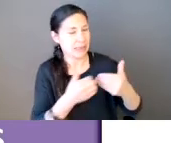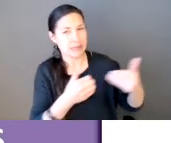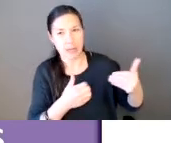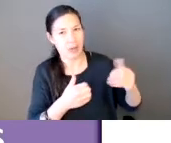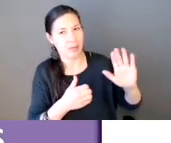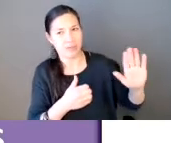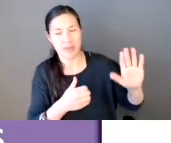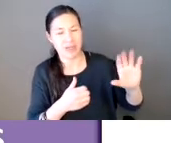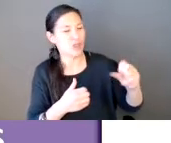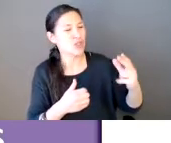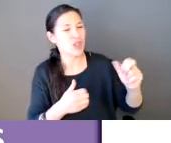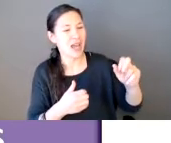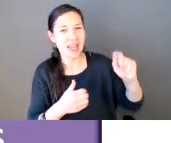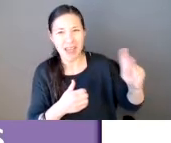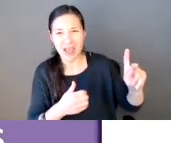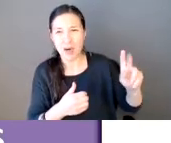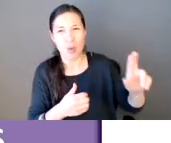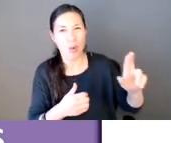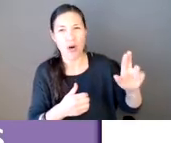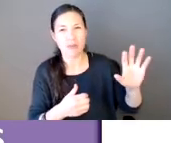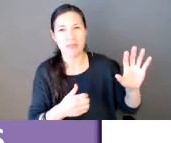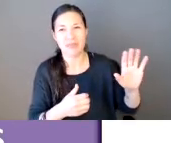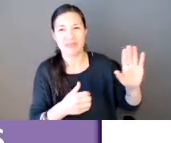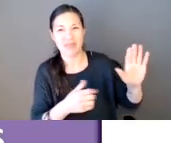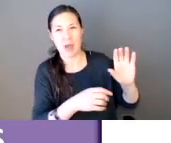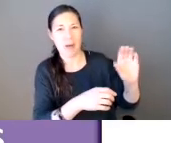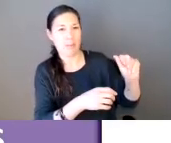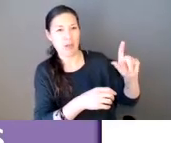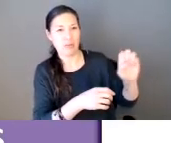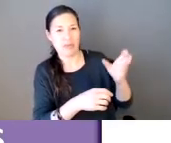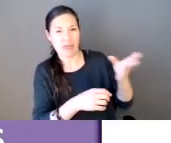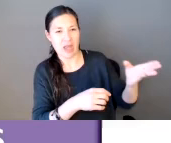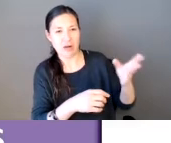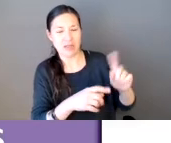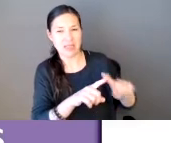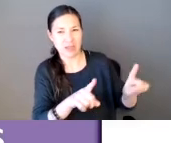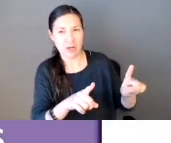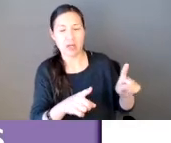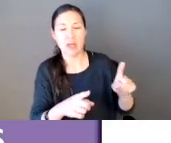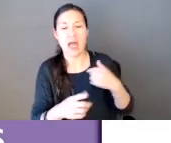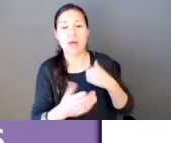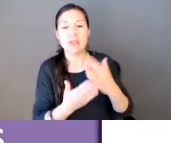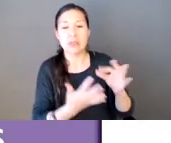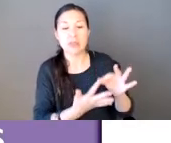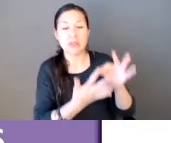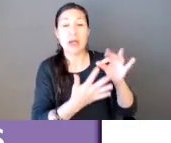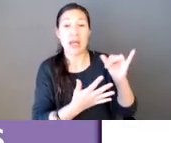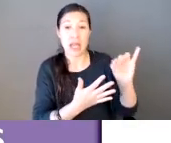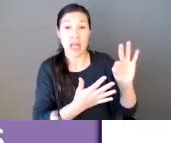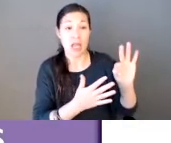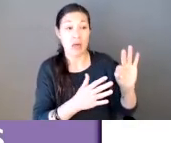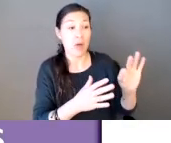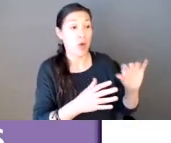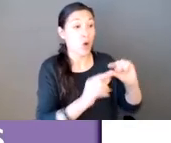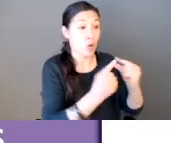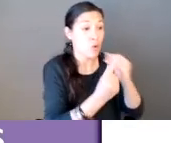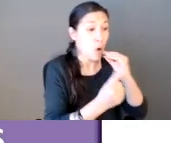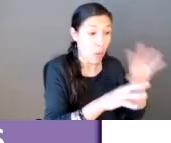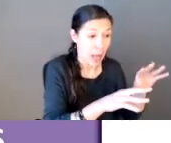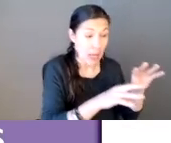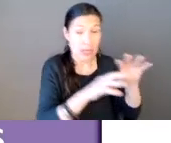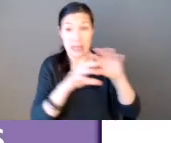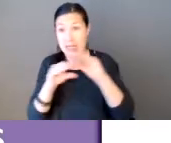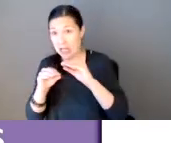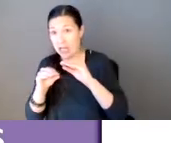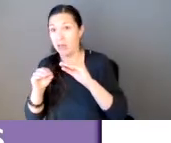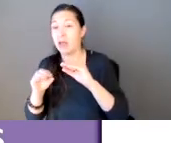there are exceptions in terms of group homes in the community. If somebody leaves the group home for a visit at a family member's house and is